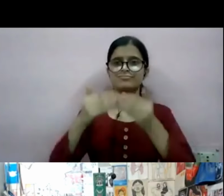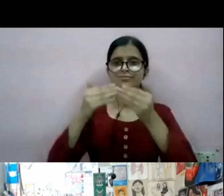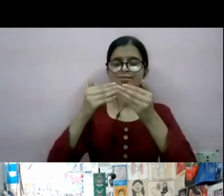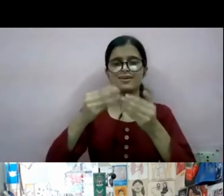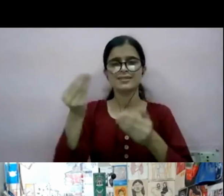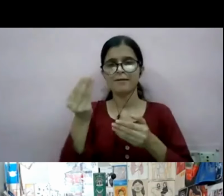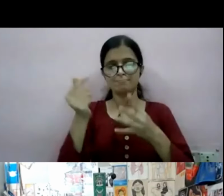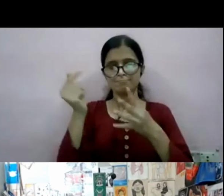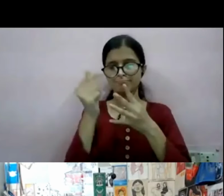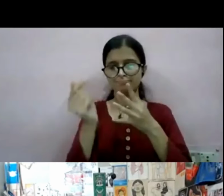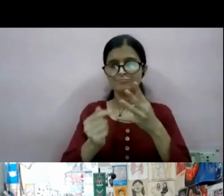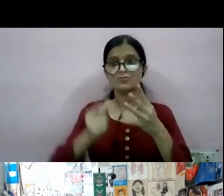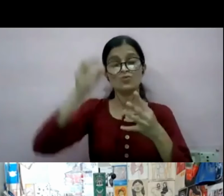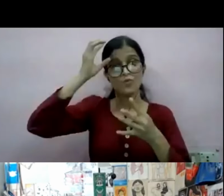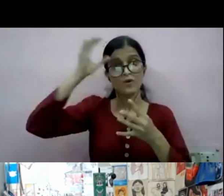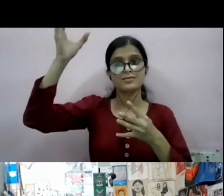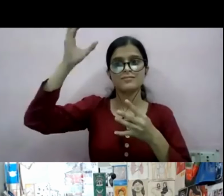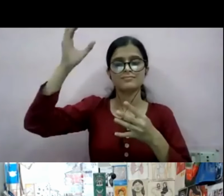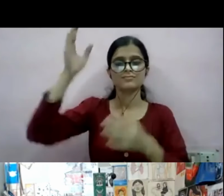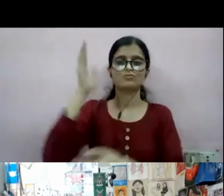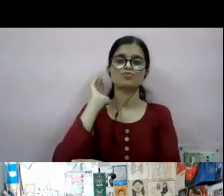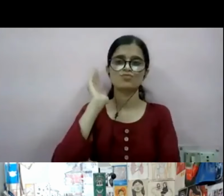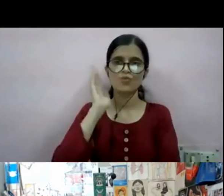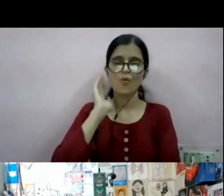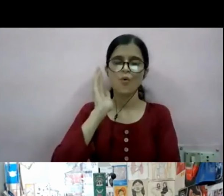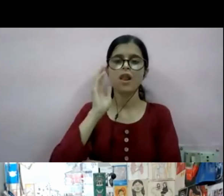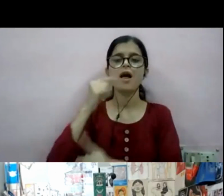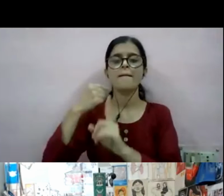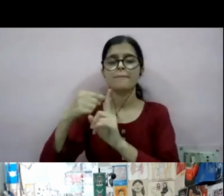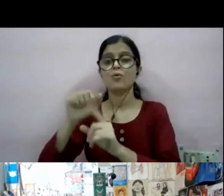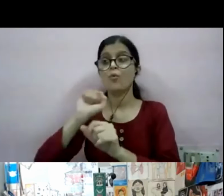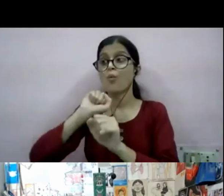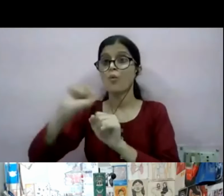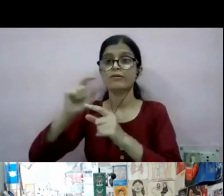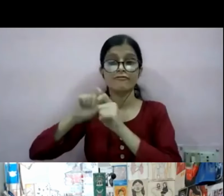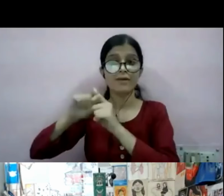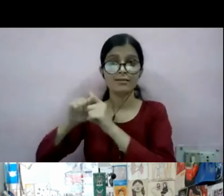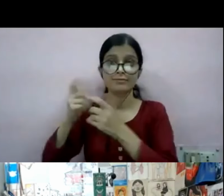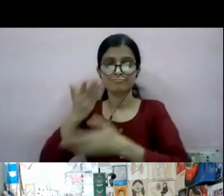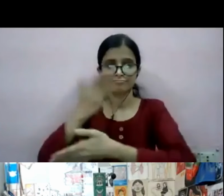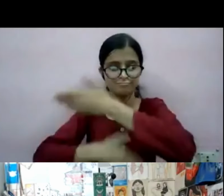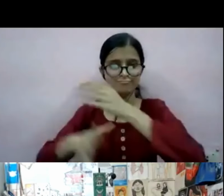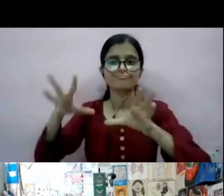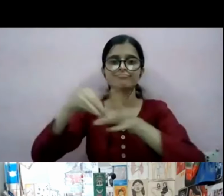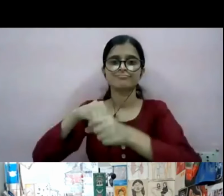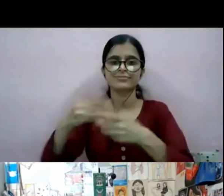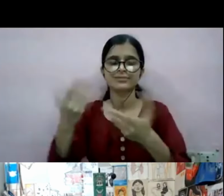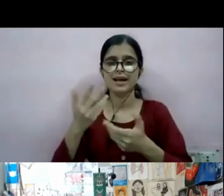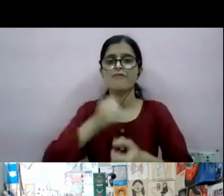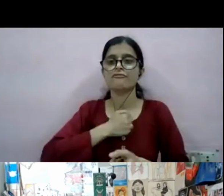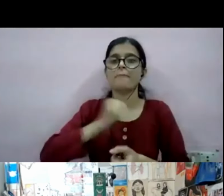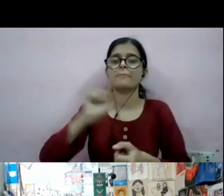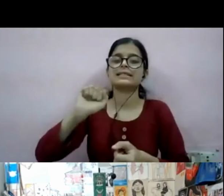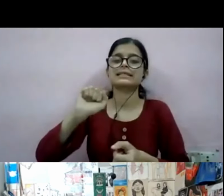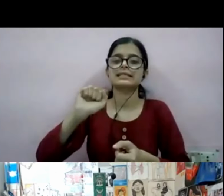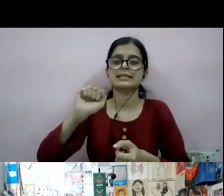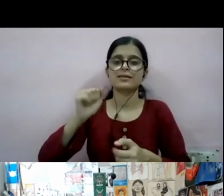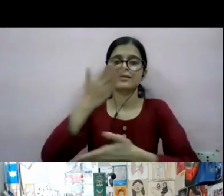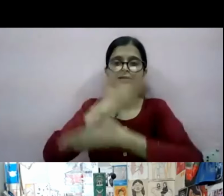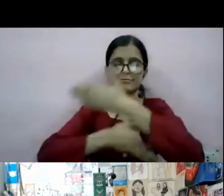concepts, scholars and their works in disability studies as well as feminist disability studies. In